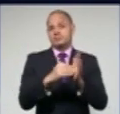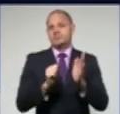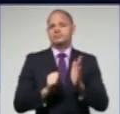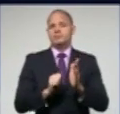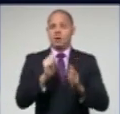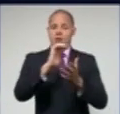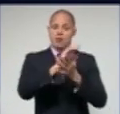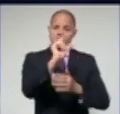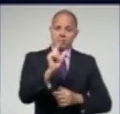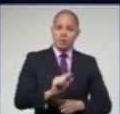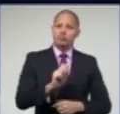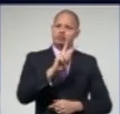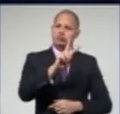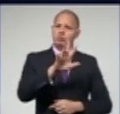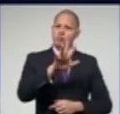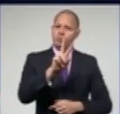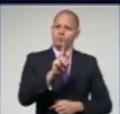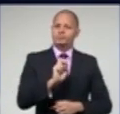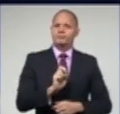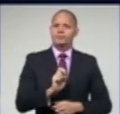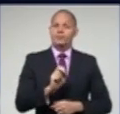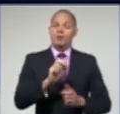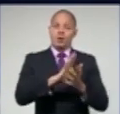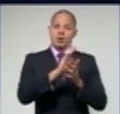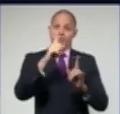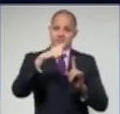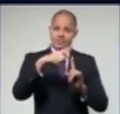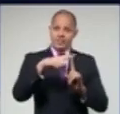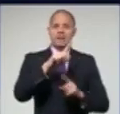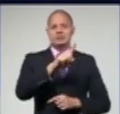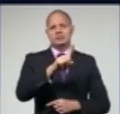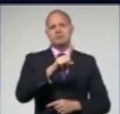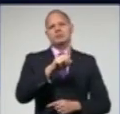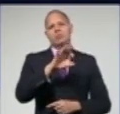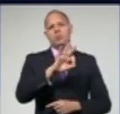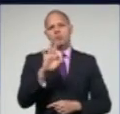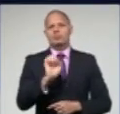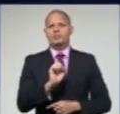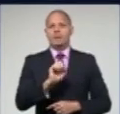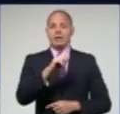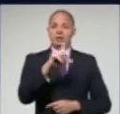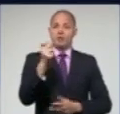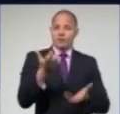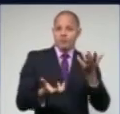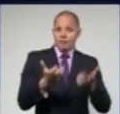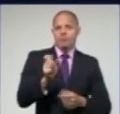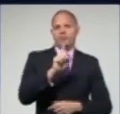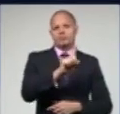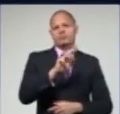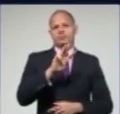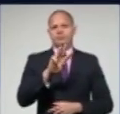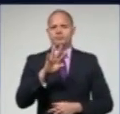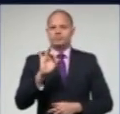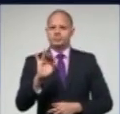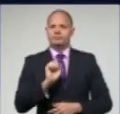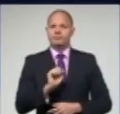137, Villa Clara 96, Santi Spiritus 418, Ciego de